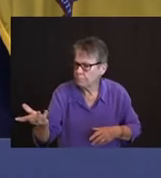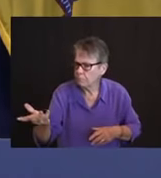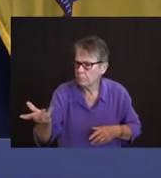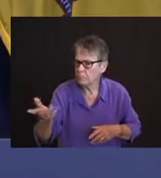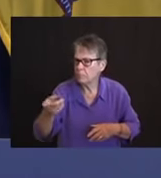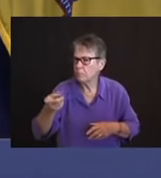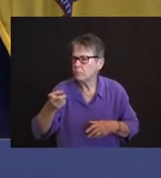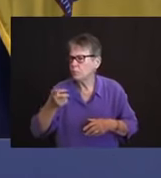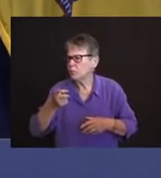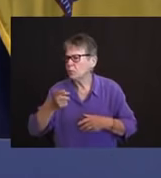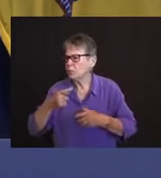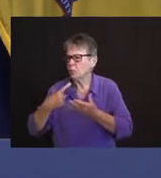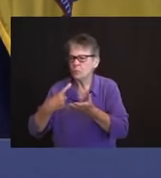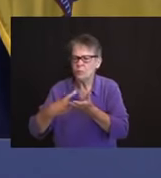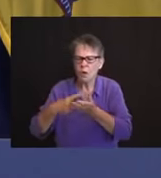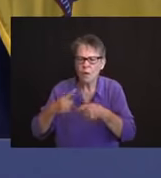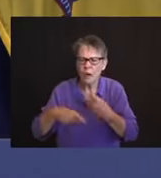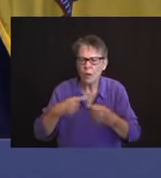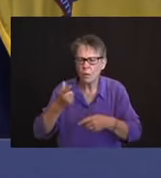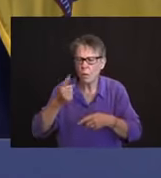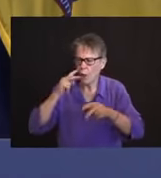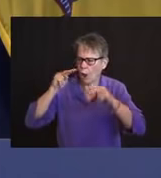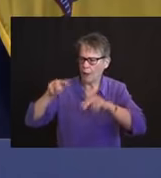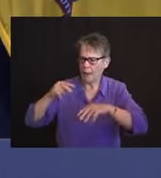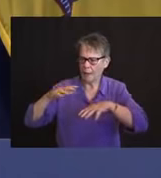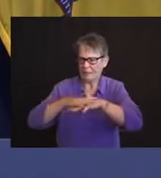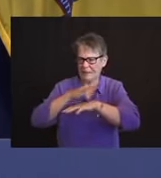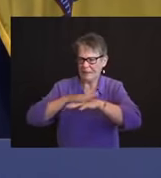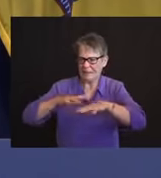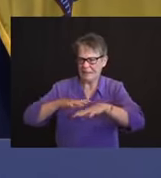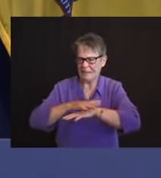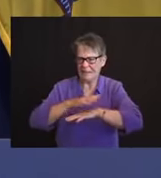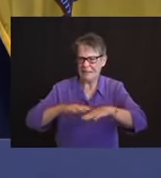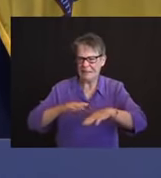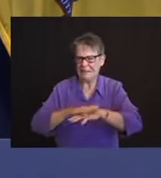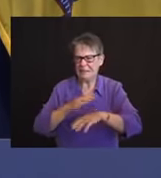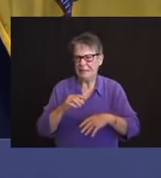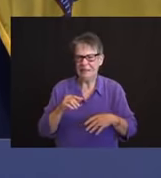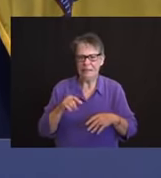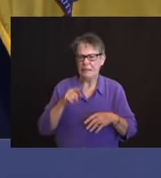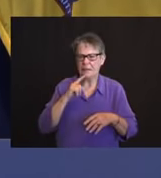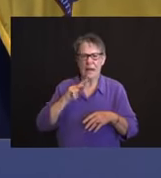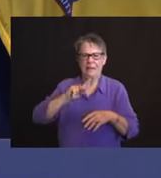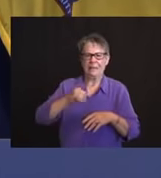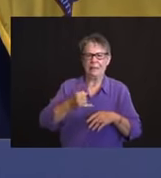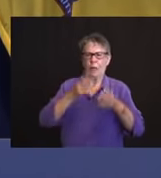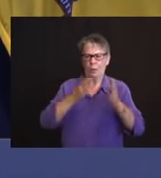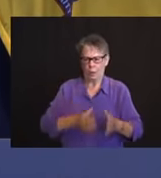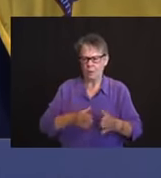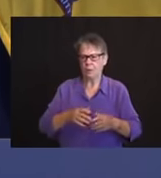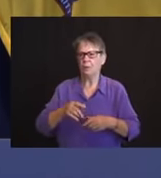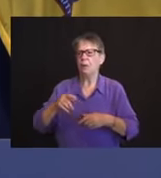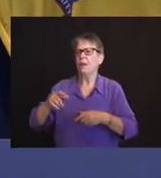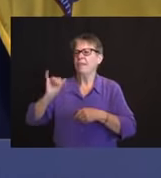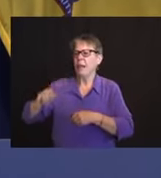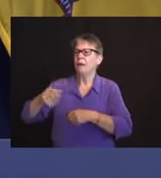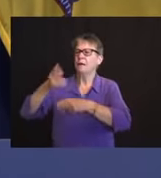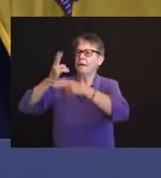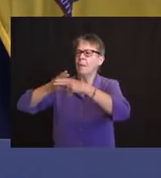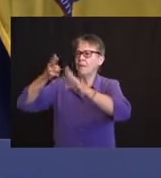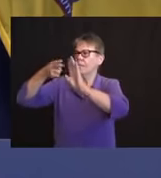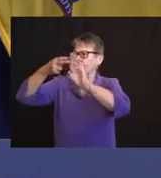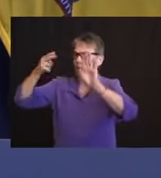Jersey Shore over the weekend, including a favorite spot of yours, DJ's. I mean, I'm just curious, beyond your statements about what we can expect in